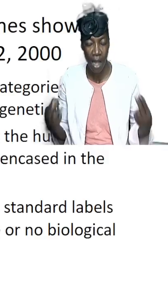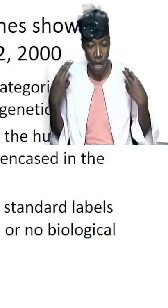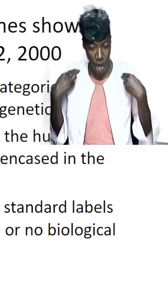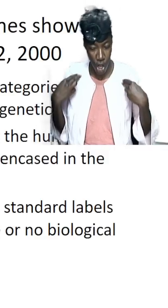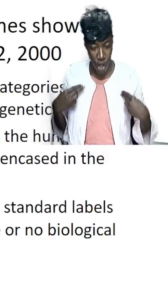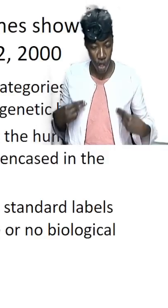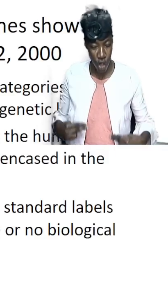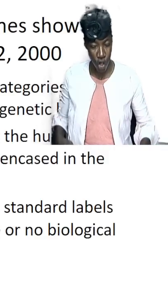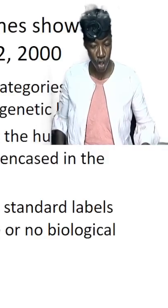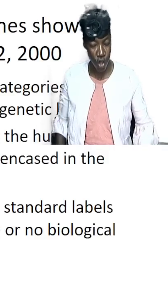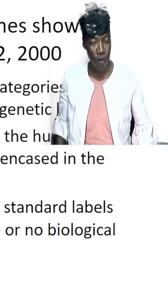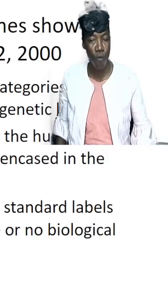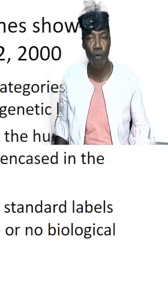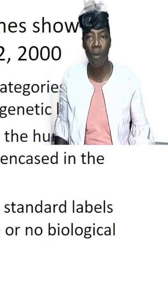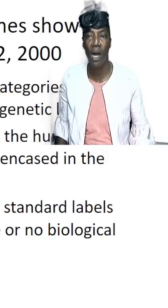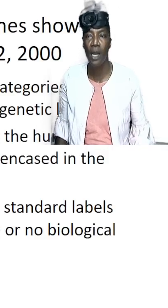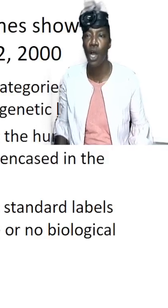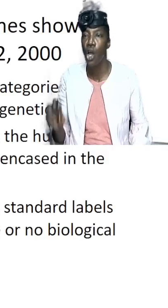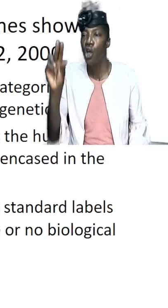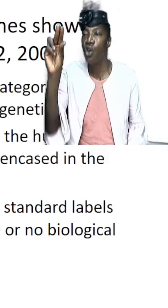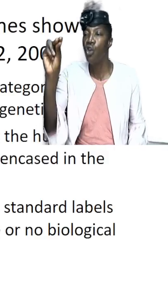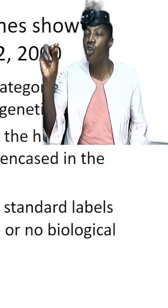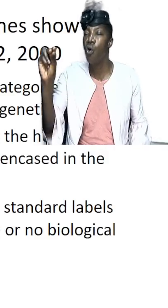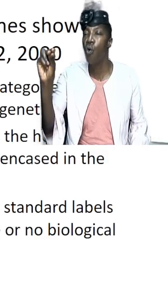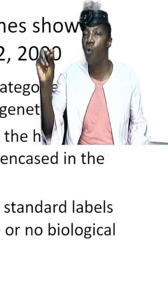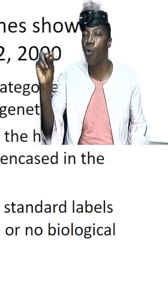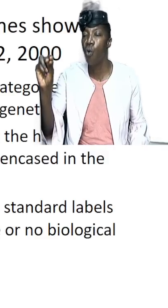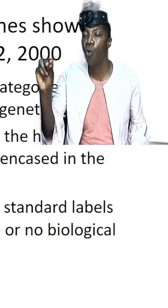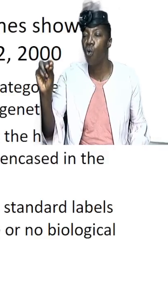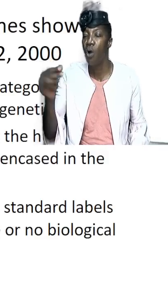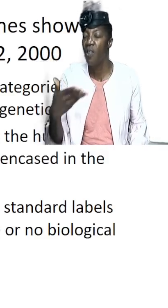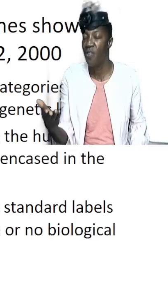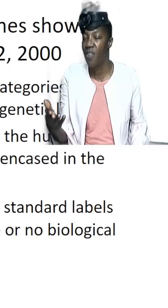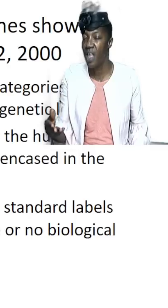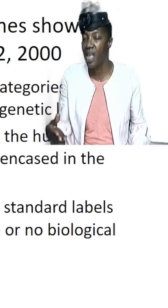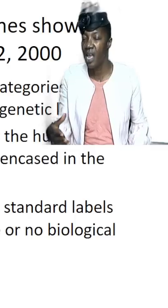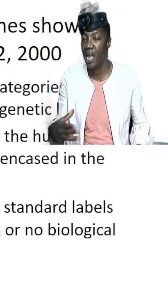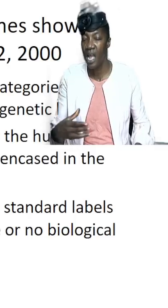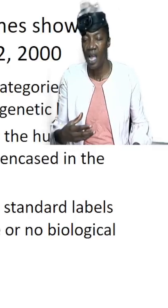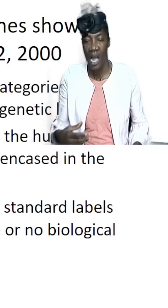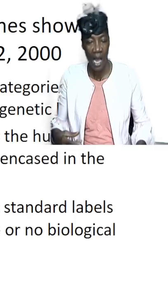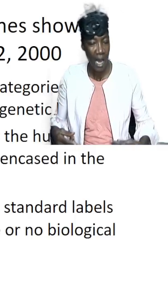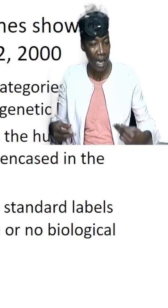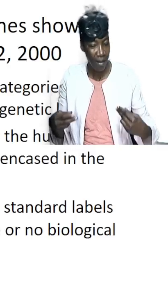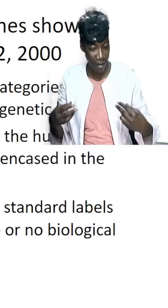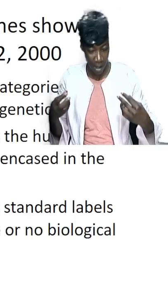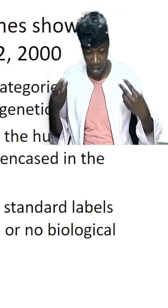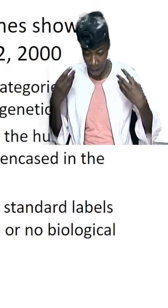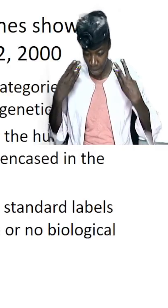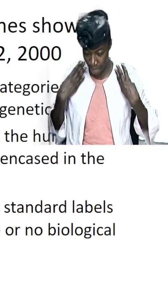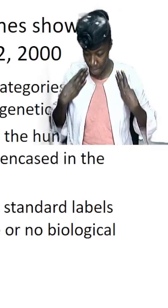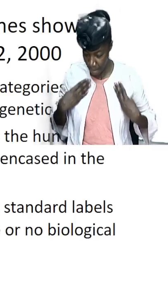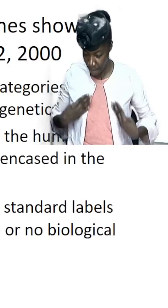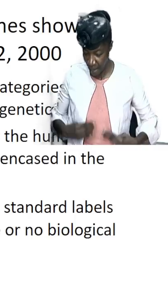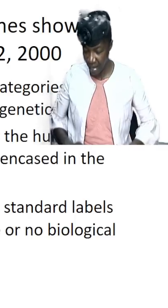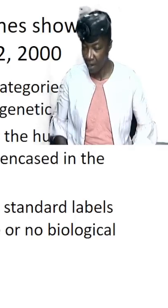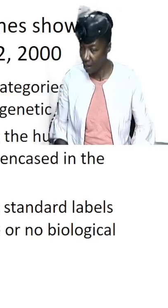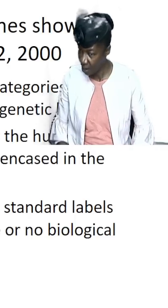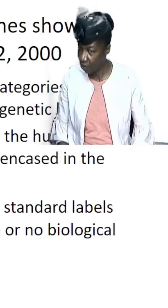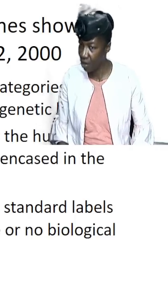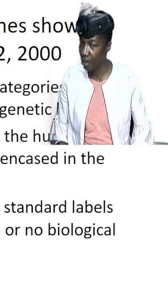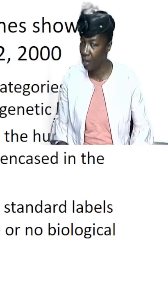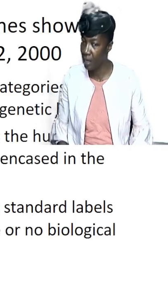level. There is no such thing as race. Little biologically separates the